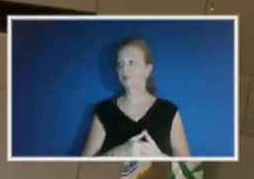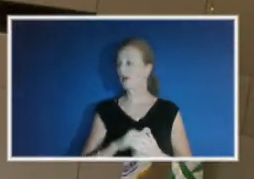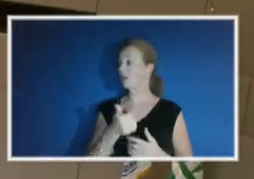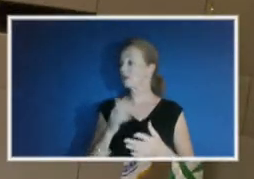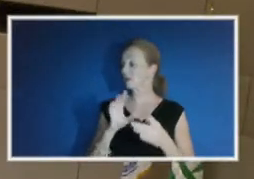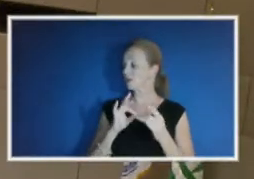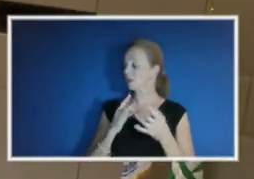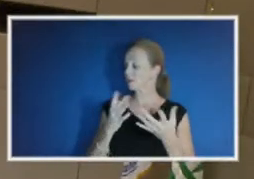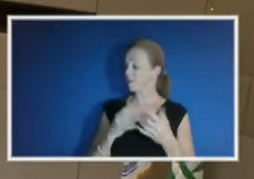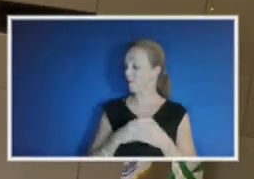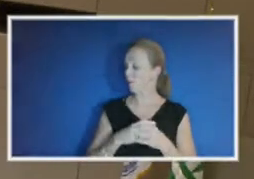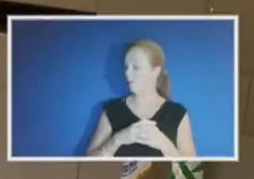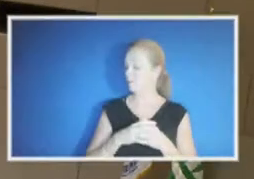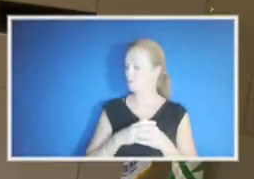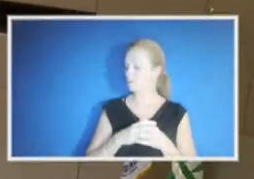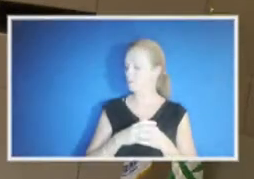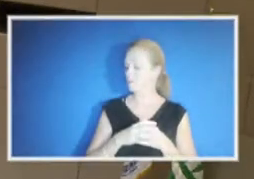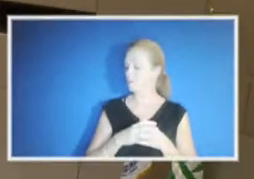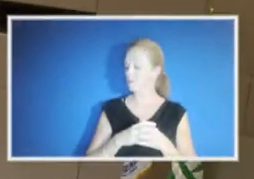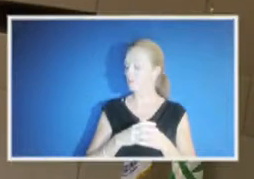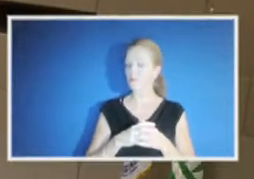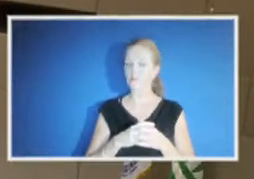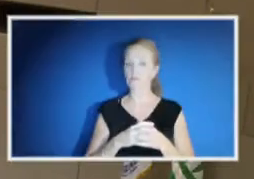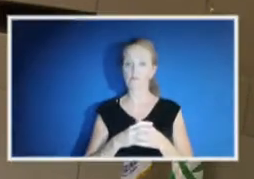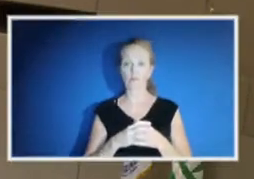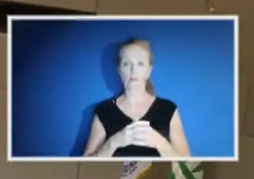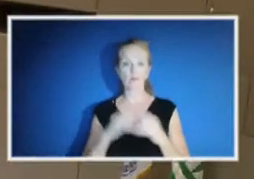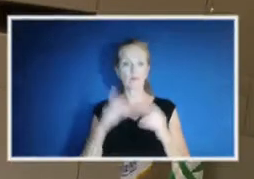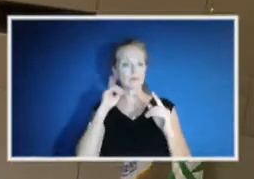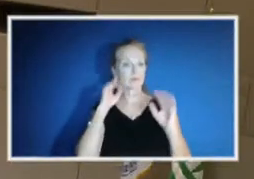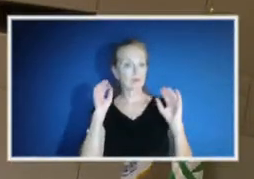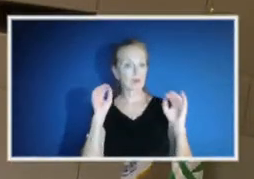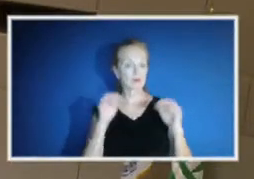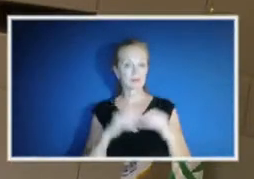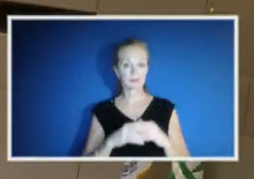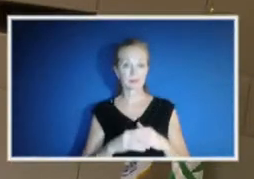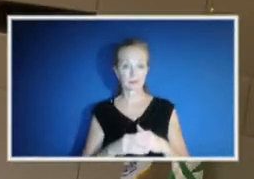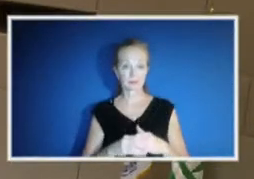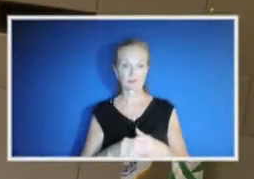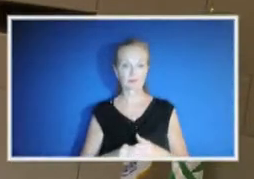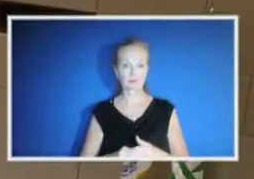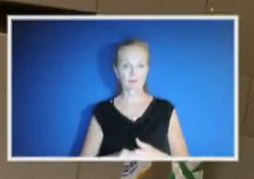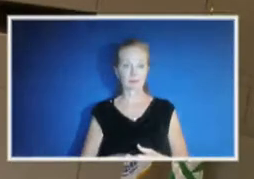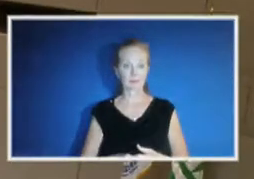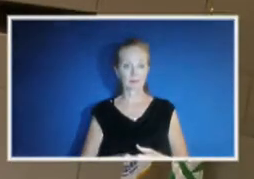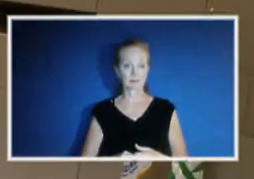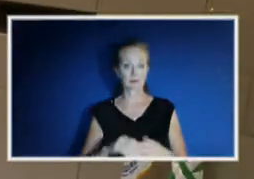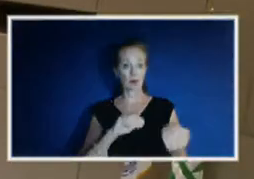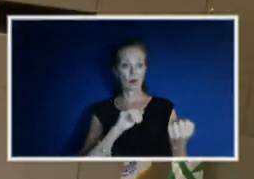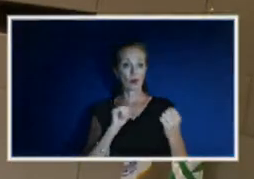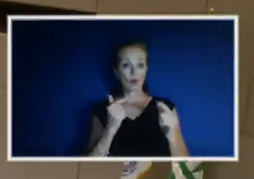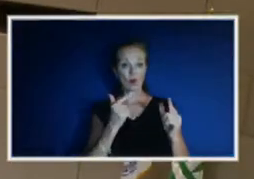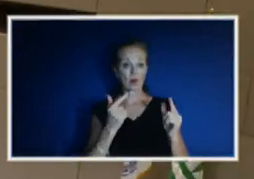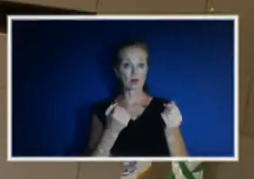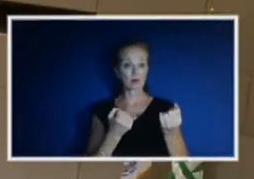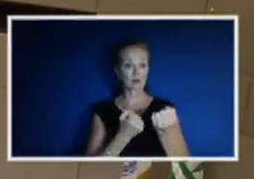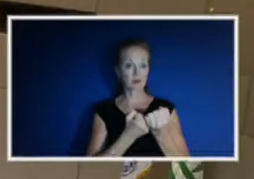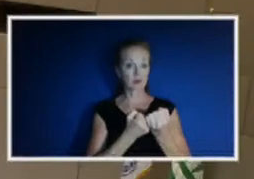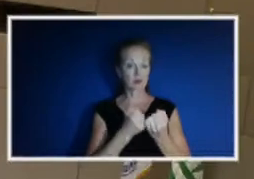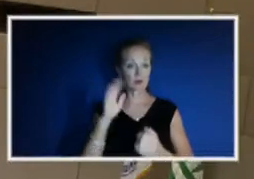All right, hearing none. All right, all in favor, please raise your